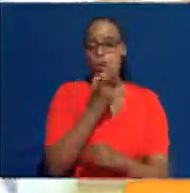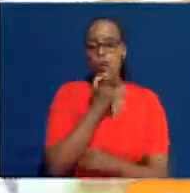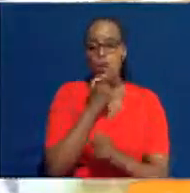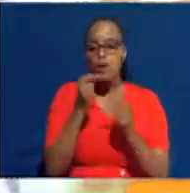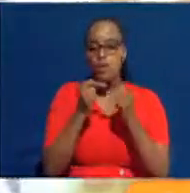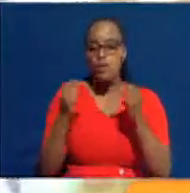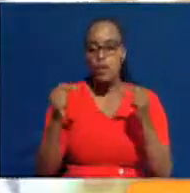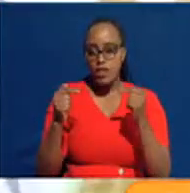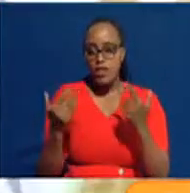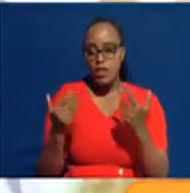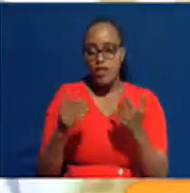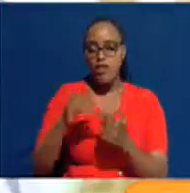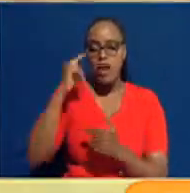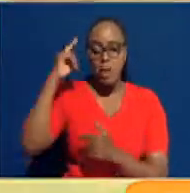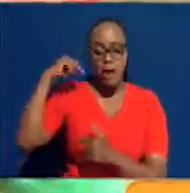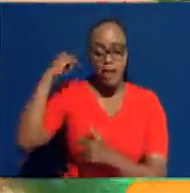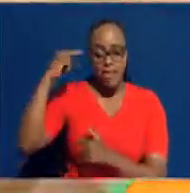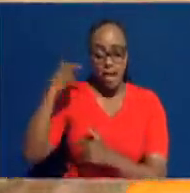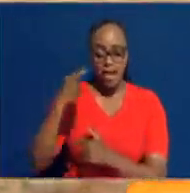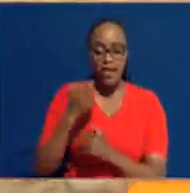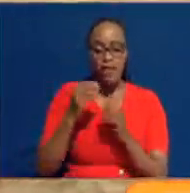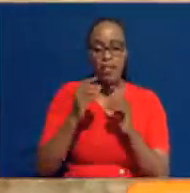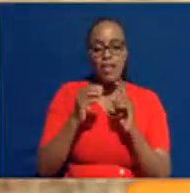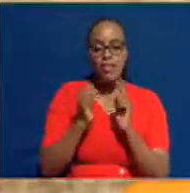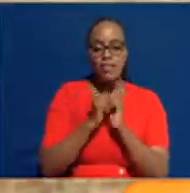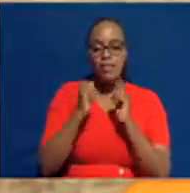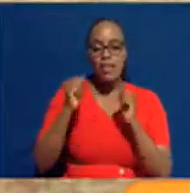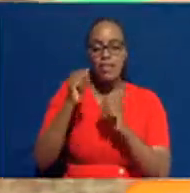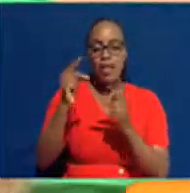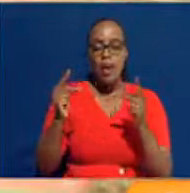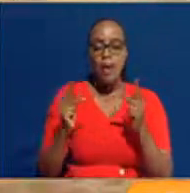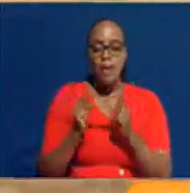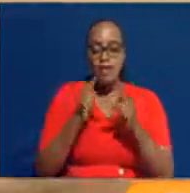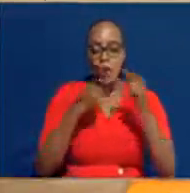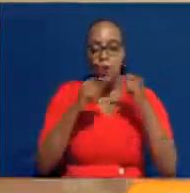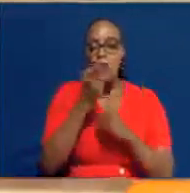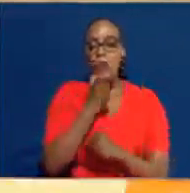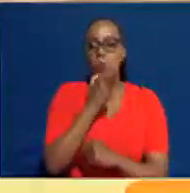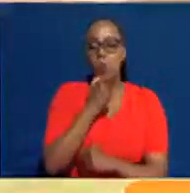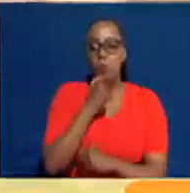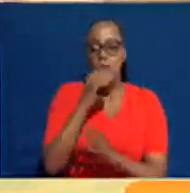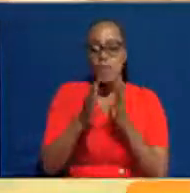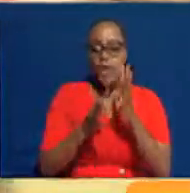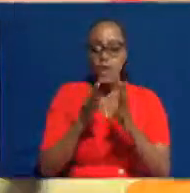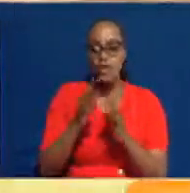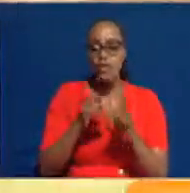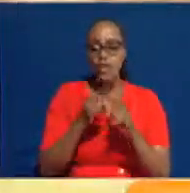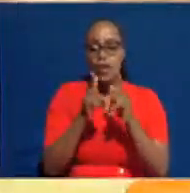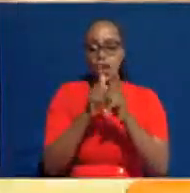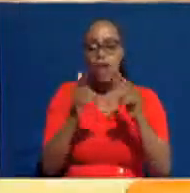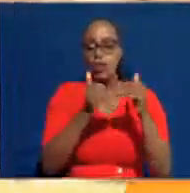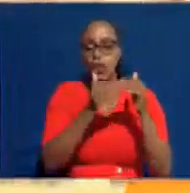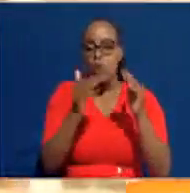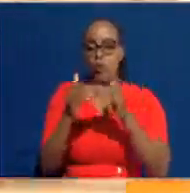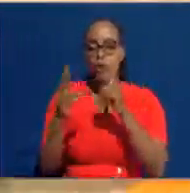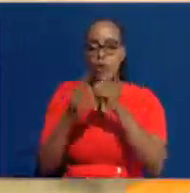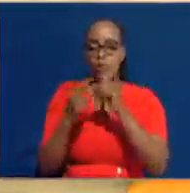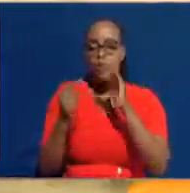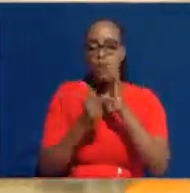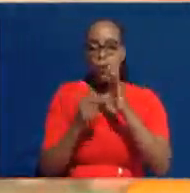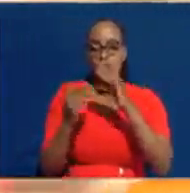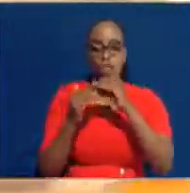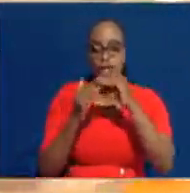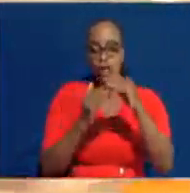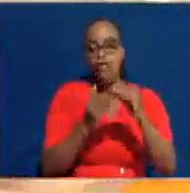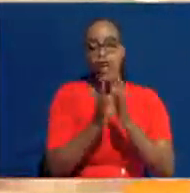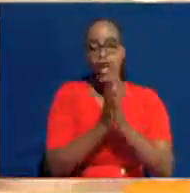against fast-rising Mathare United in 15th place. A win for Kogalo at the Kasarani Stadium will see them open up a seven-point lead,